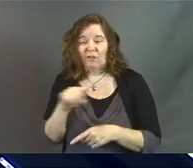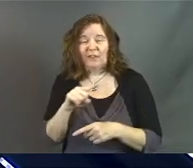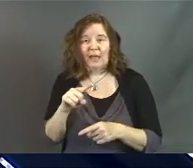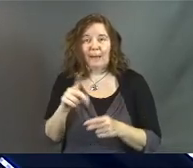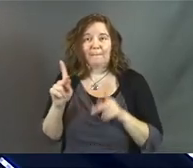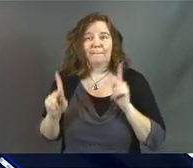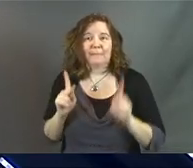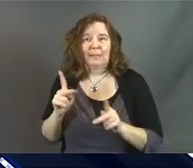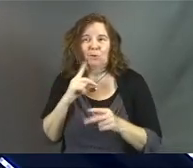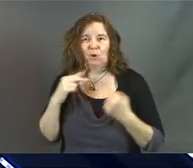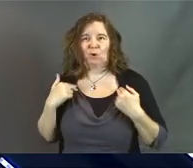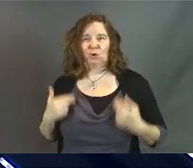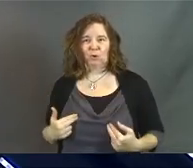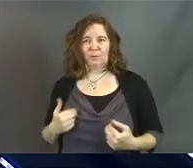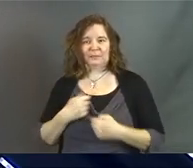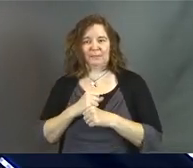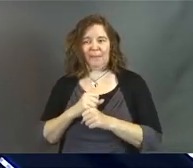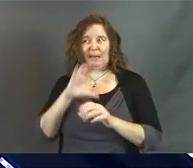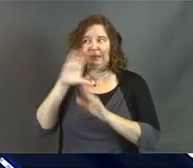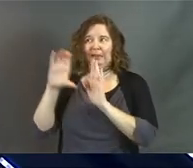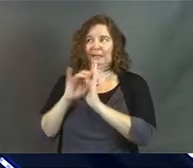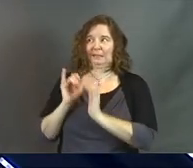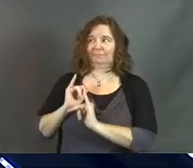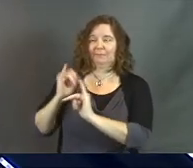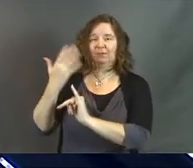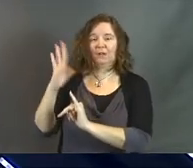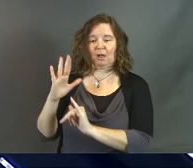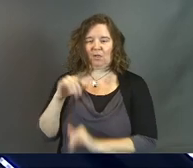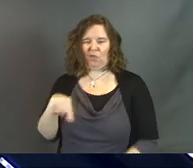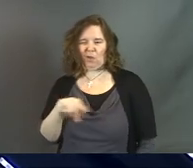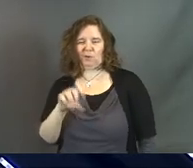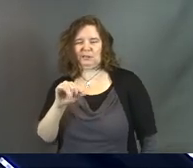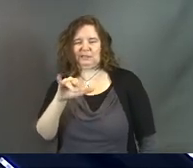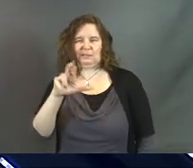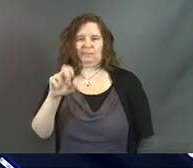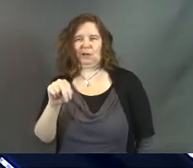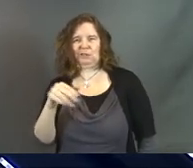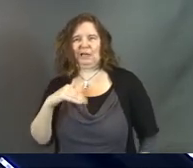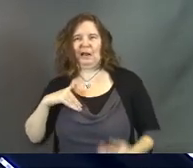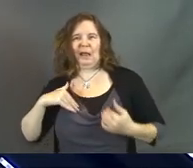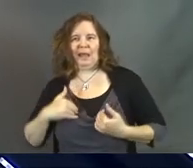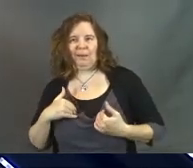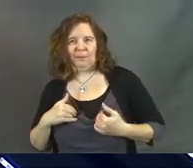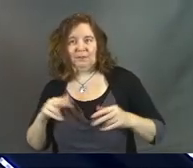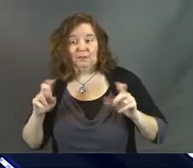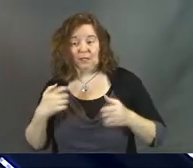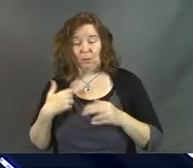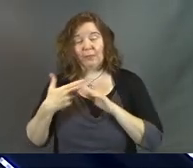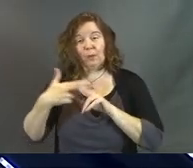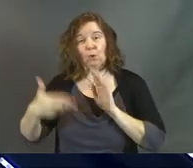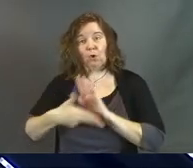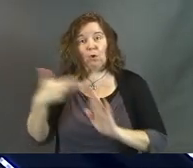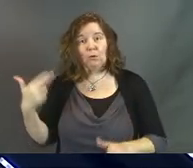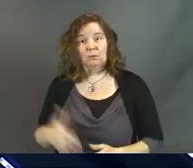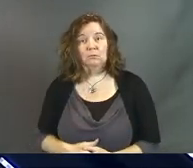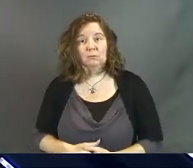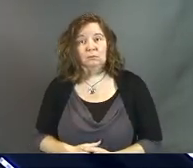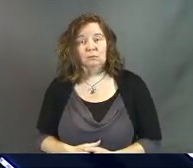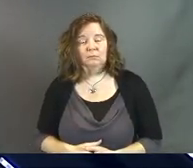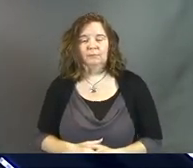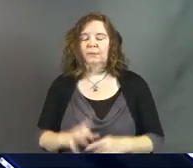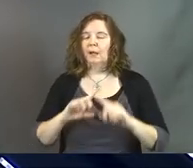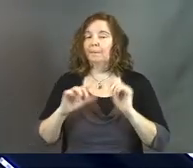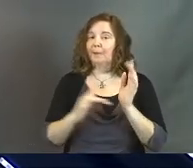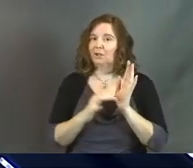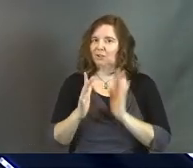them people or humans made in the image of God. Those Samaritan animals is what they called them.